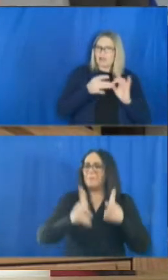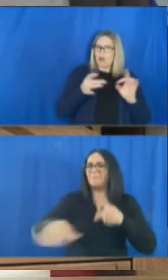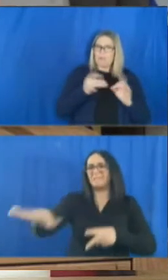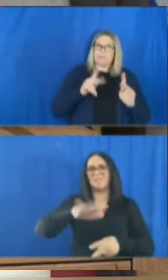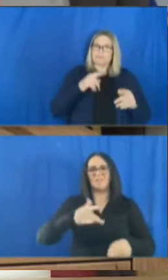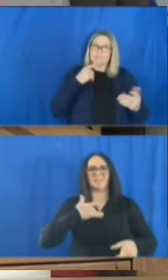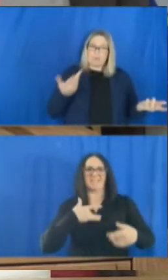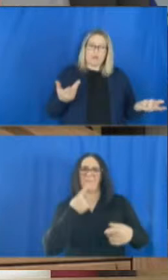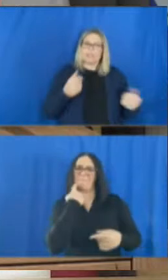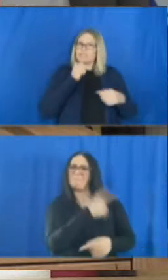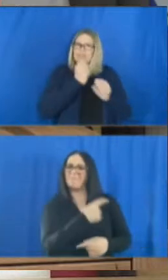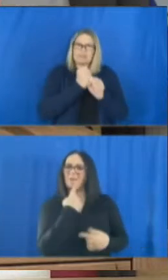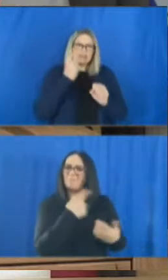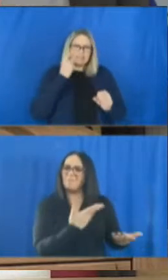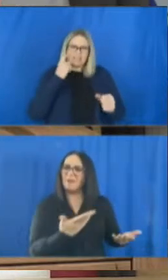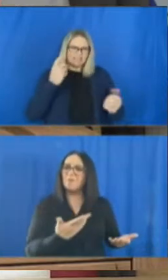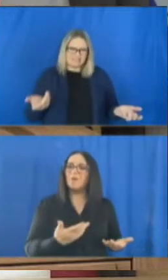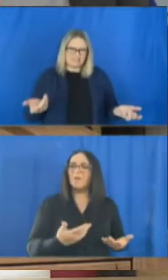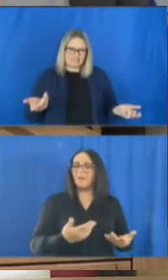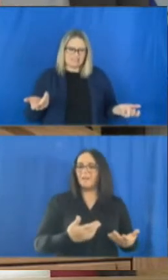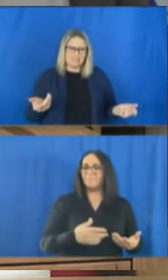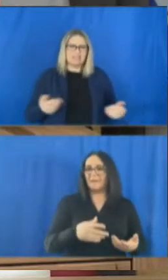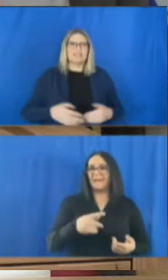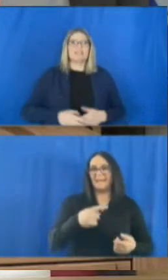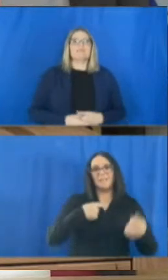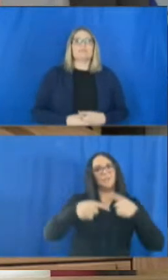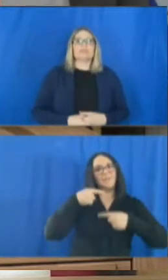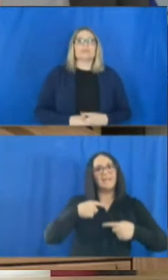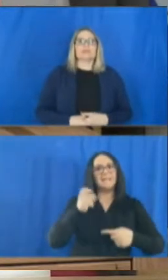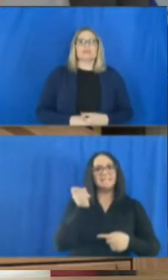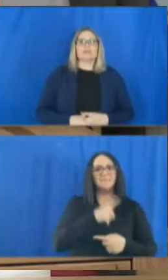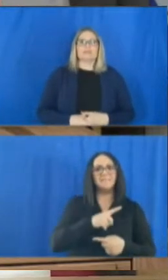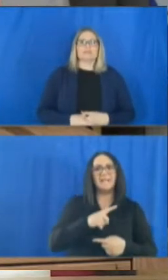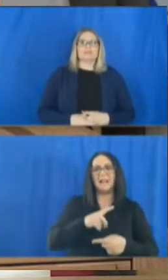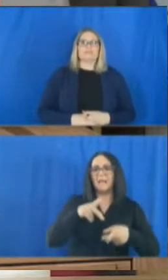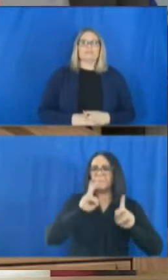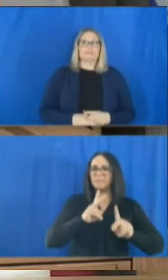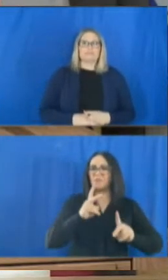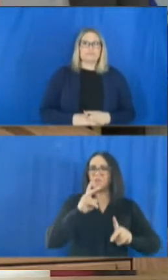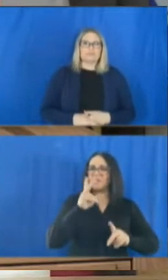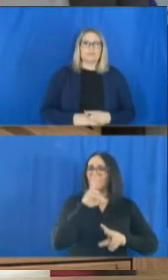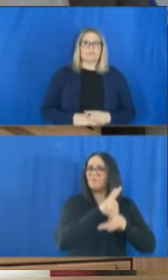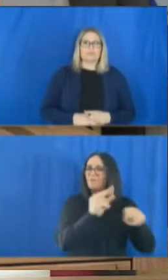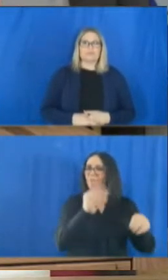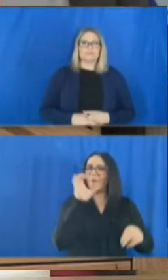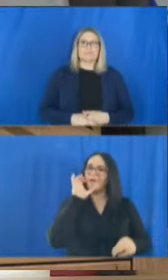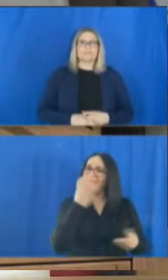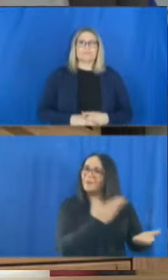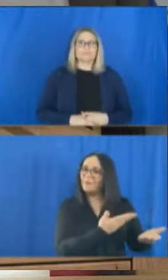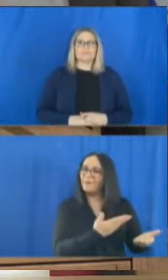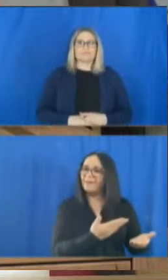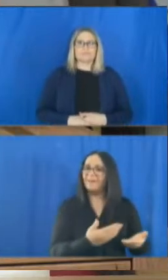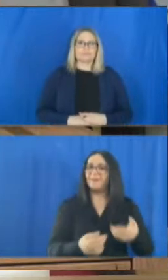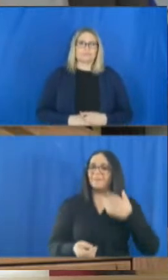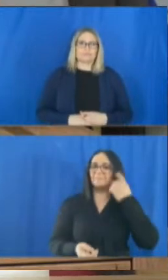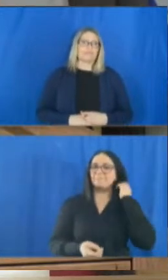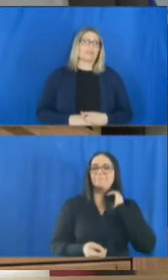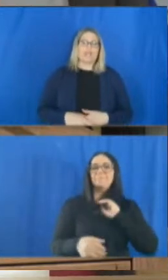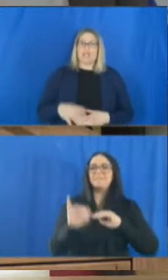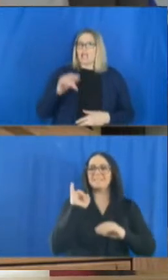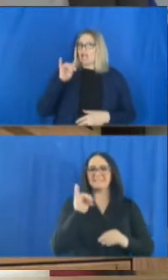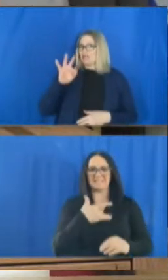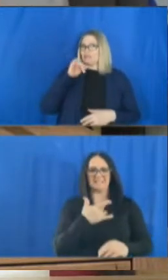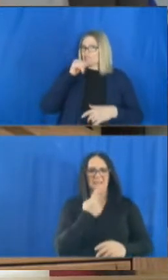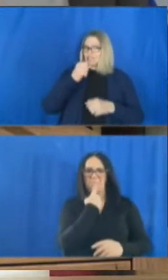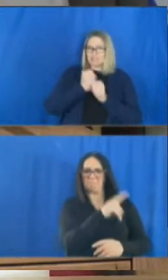find a reason why, well, maybe I don't need to follow that. And we're at I think a breaking point in that sense. So that's the nuance